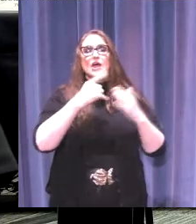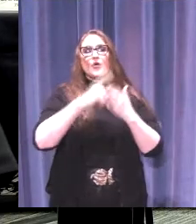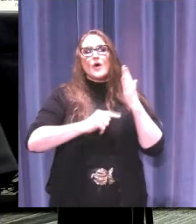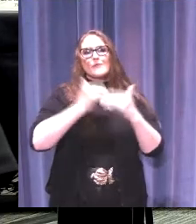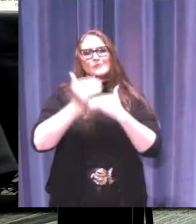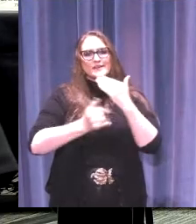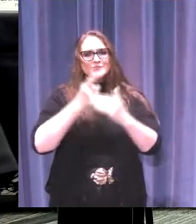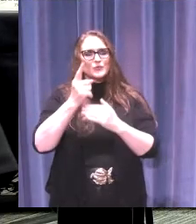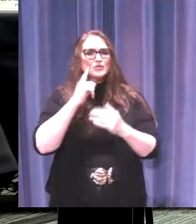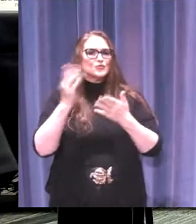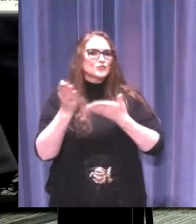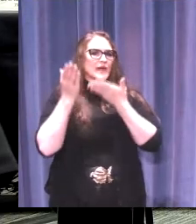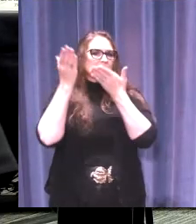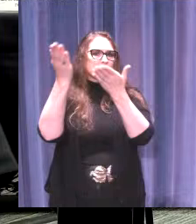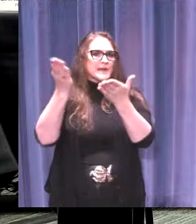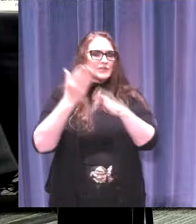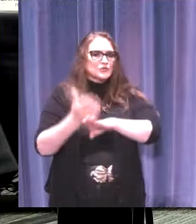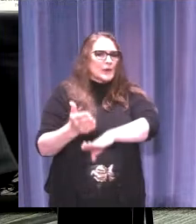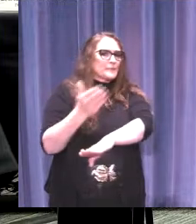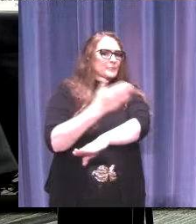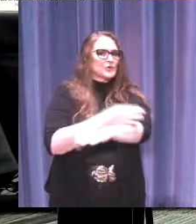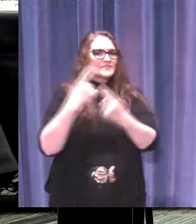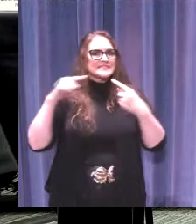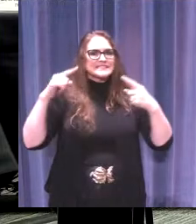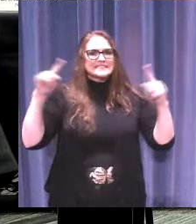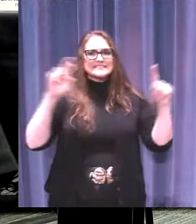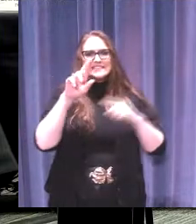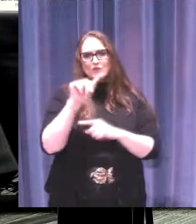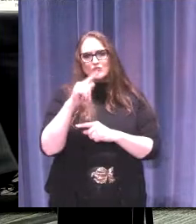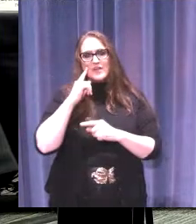you recommend to improve the success rate of the student body?